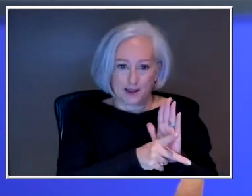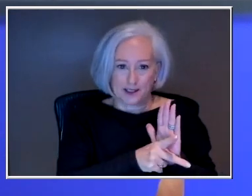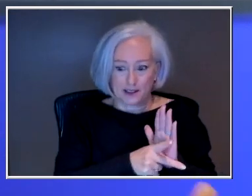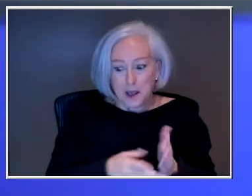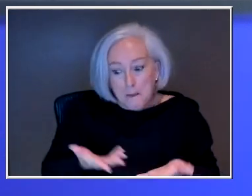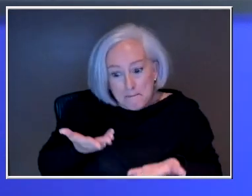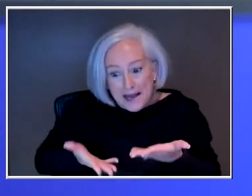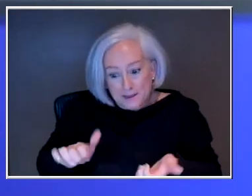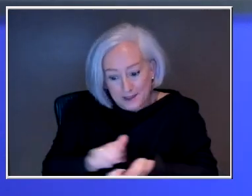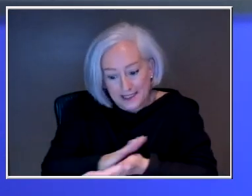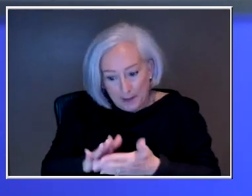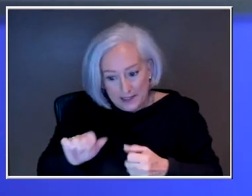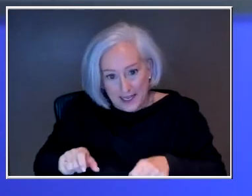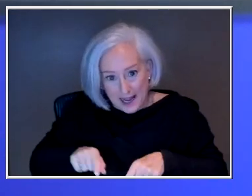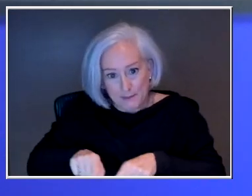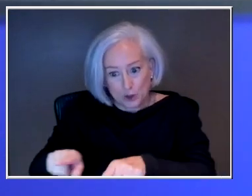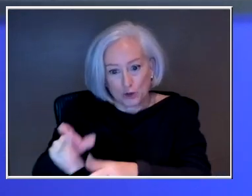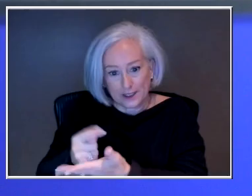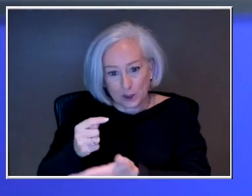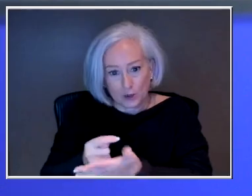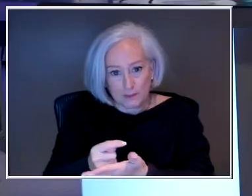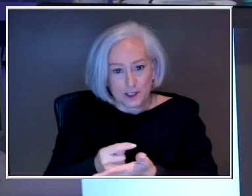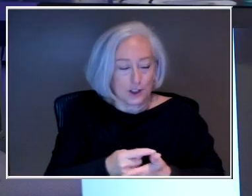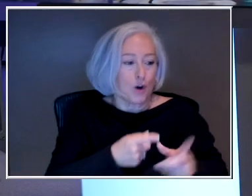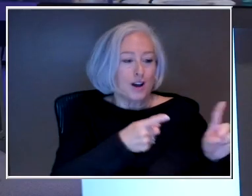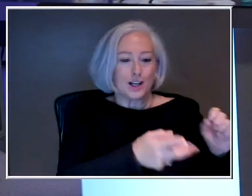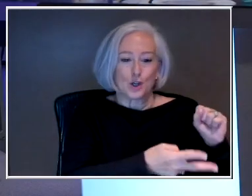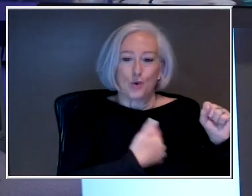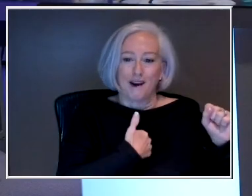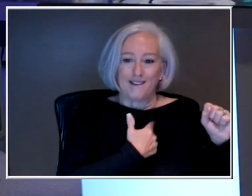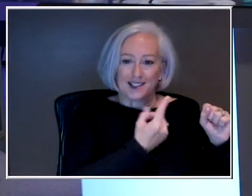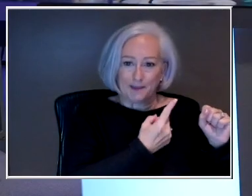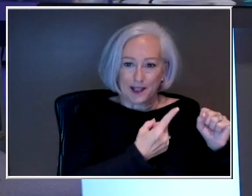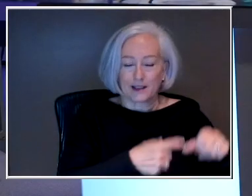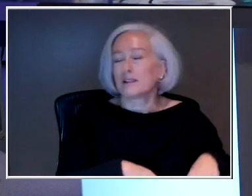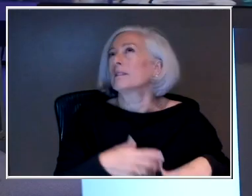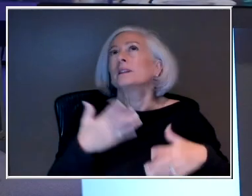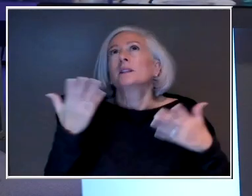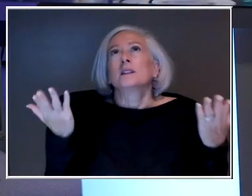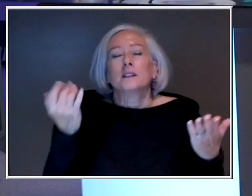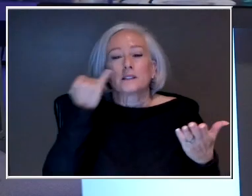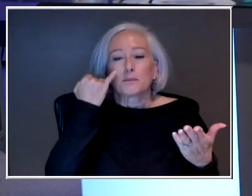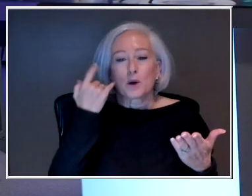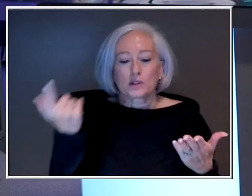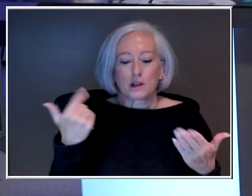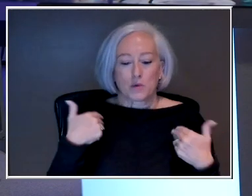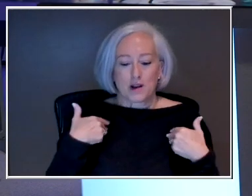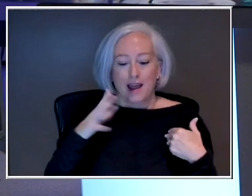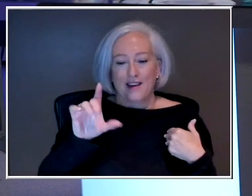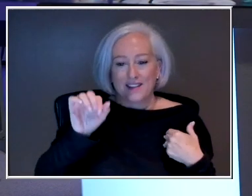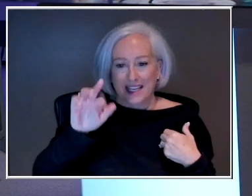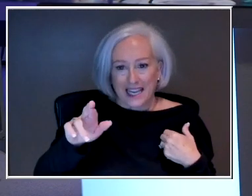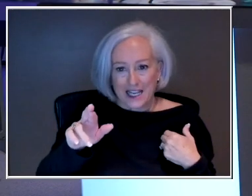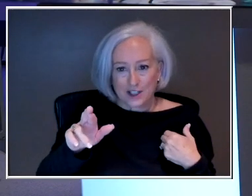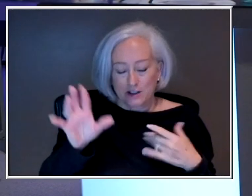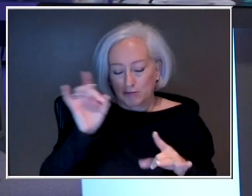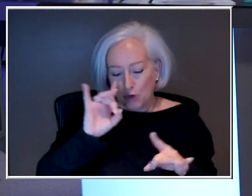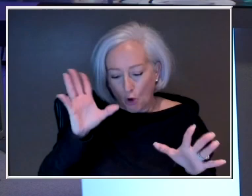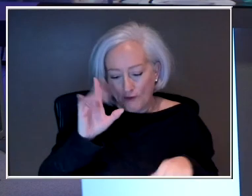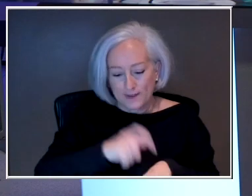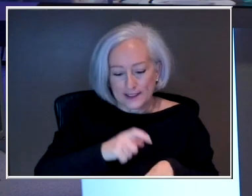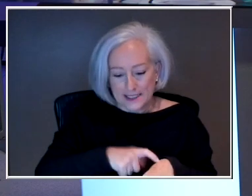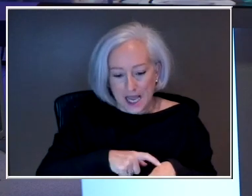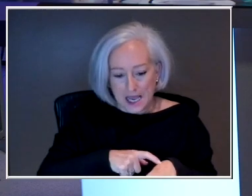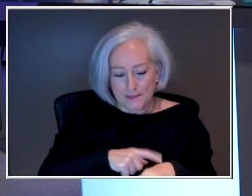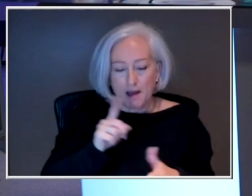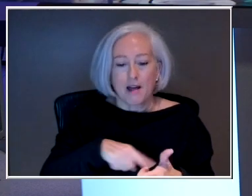something in the bank. So what if somebody changes their mind? Let's say they get diagnosed with cancer, such an awful time. They're presented with this option, or